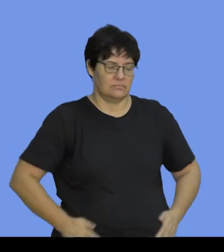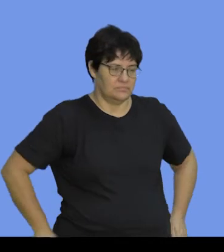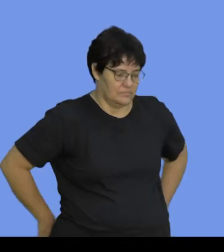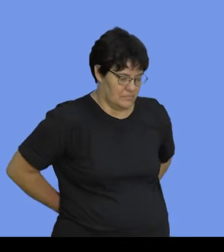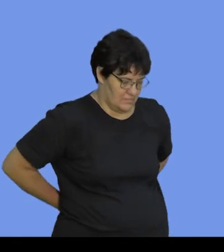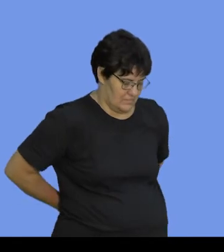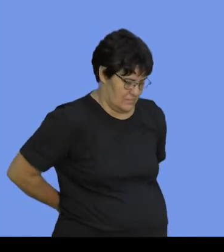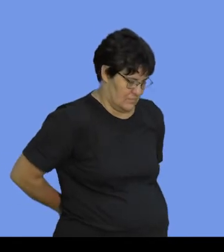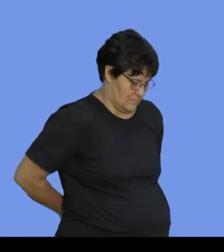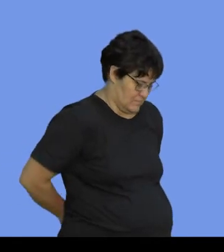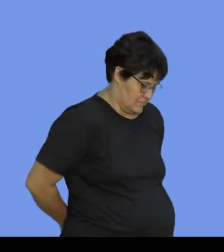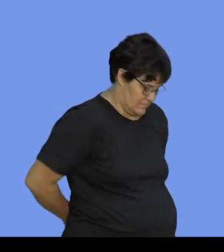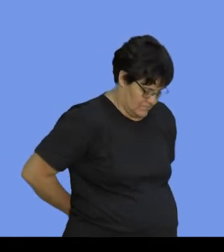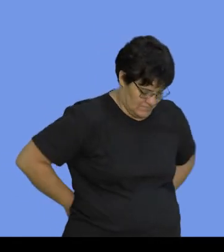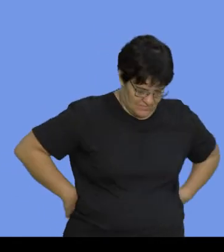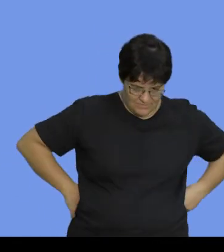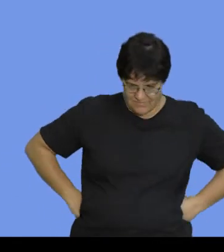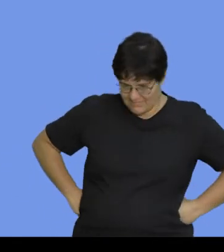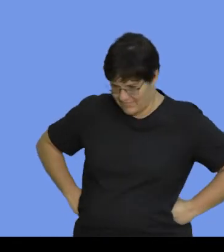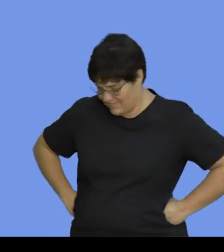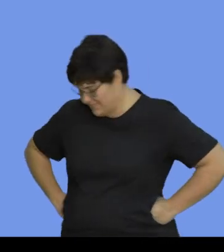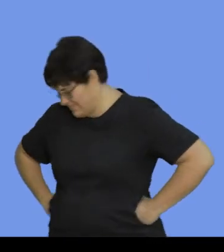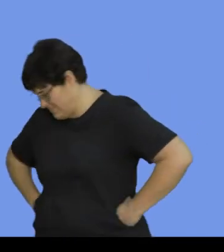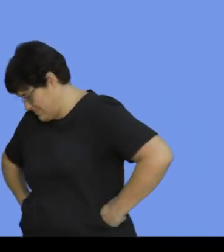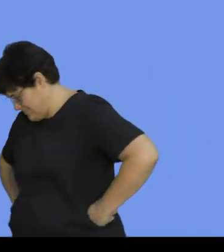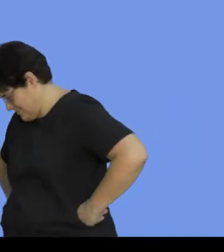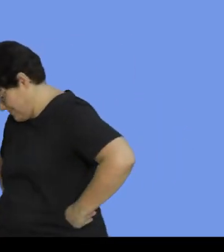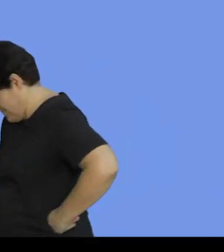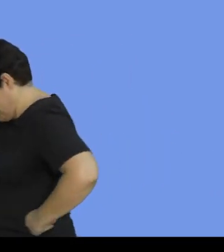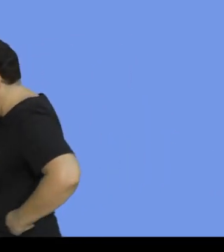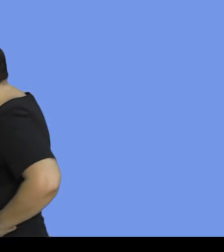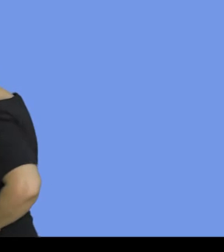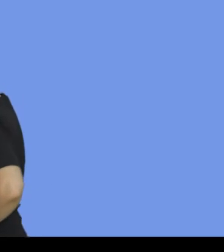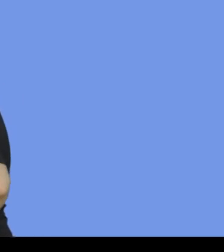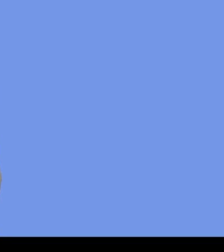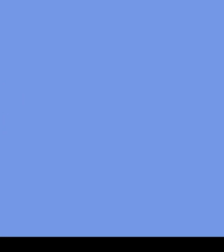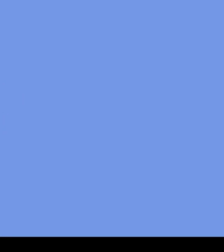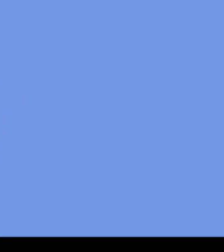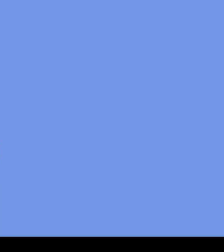James? Okay, I lost the calculator, sorry. Yeah.